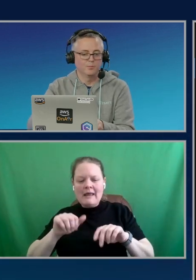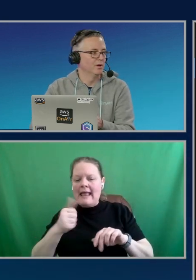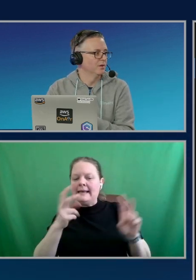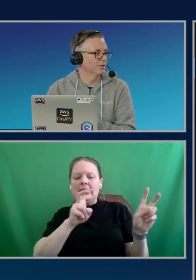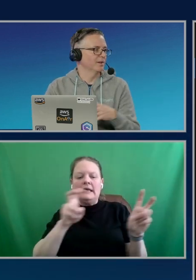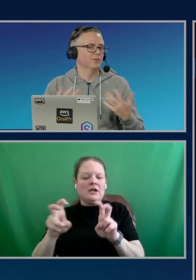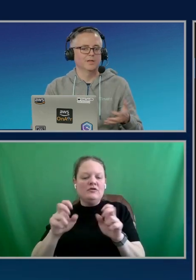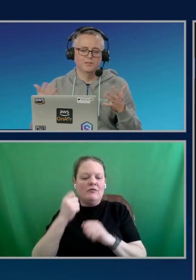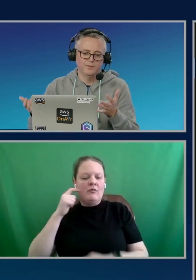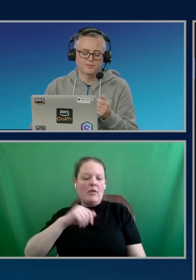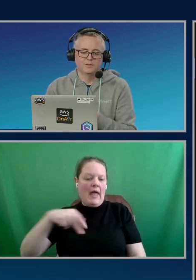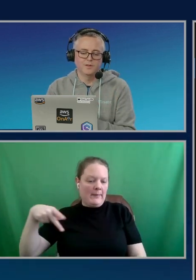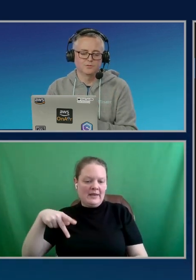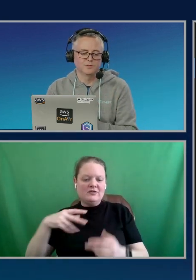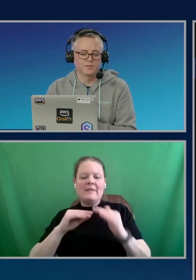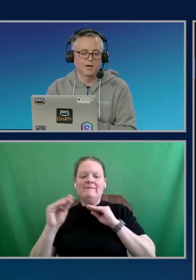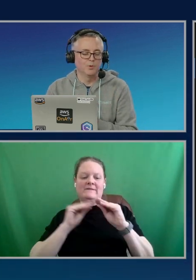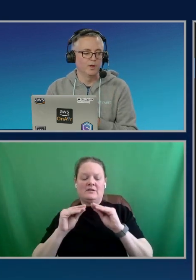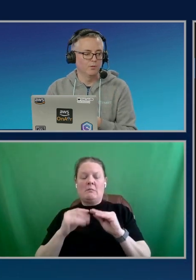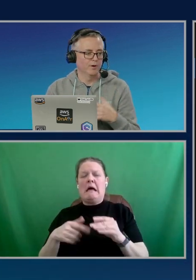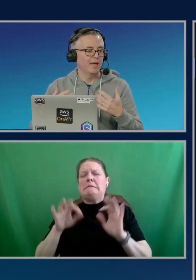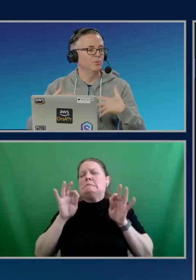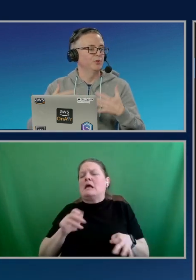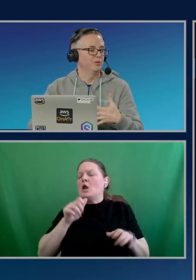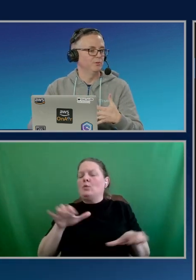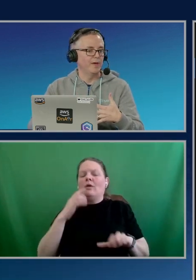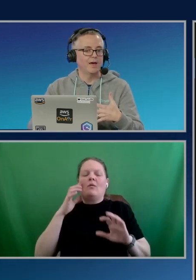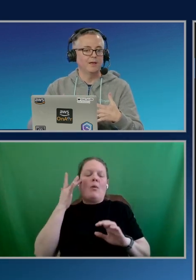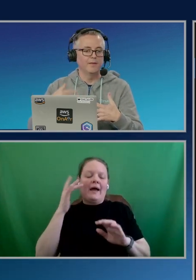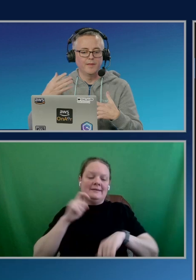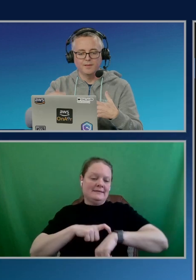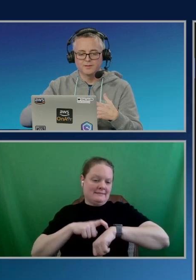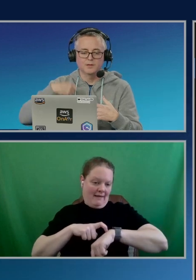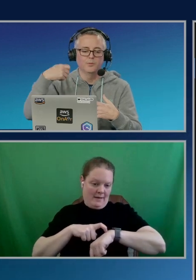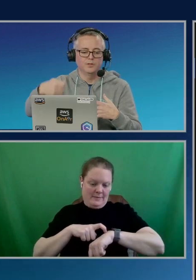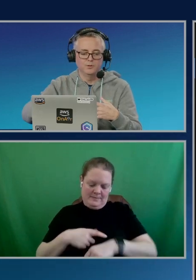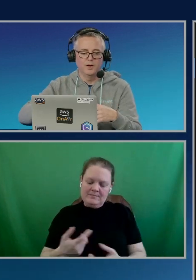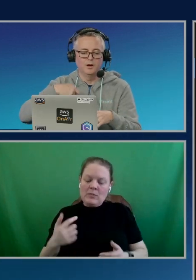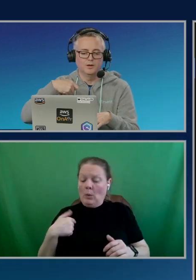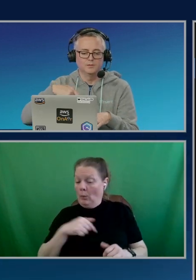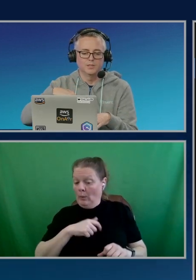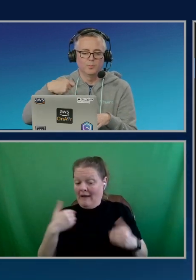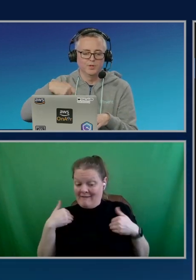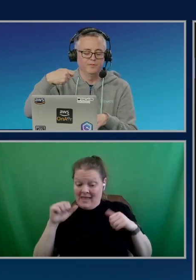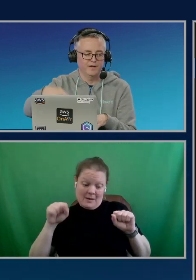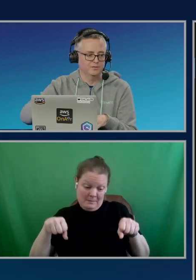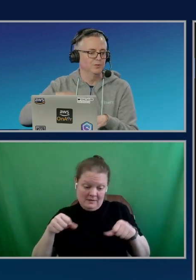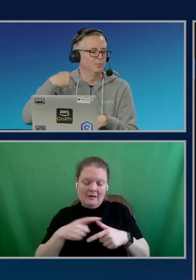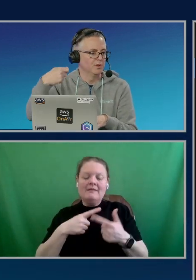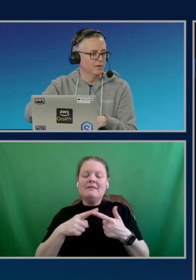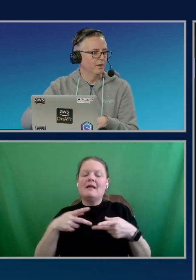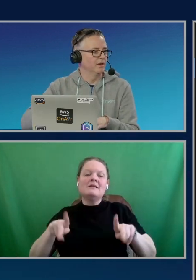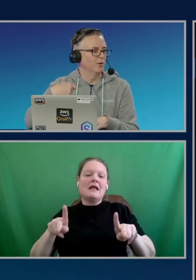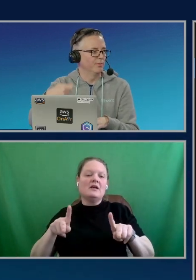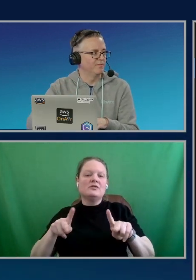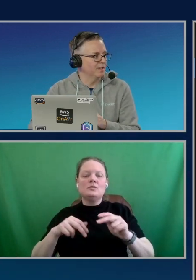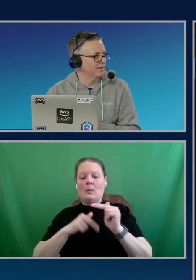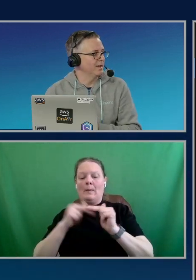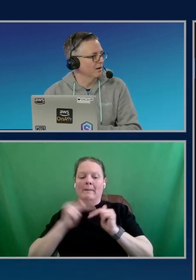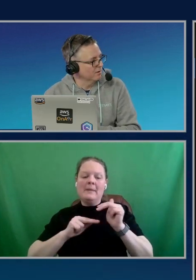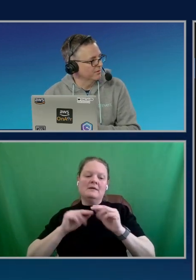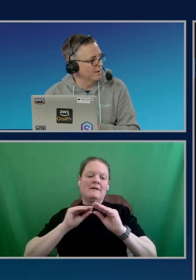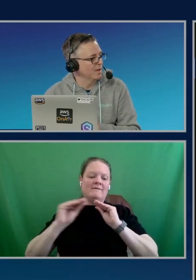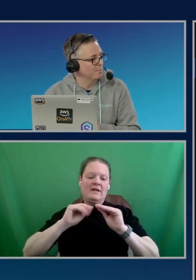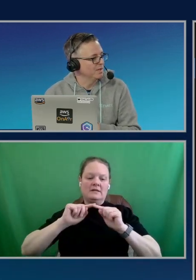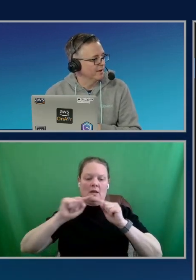fixed them. So, I chose not to do that just in the interest of time, but we were able to do that, and then that lets it go into a, you know, a build fix loop and go through and